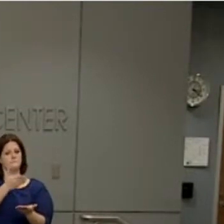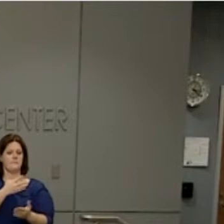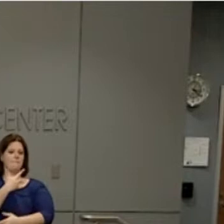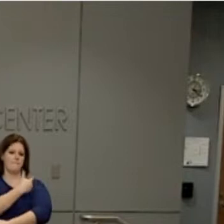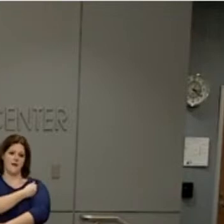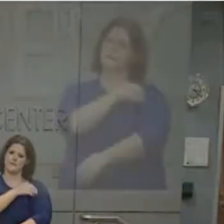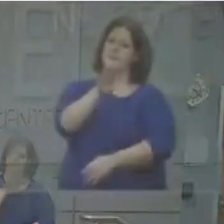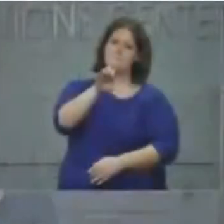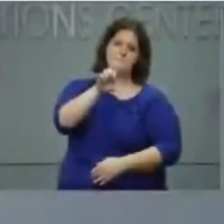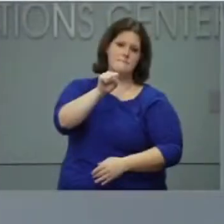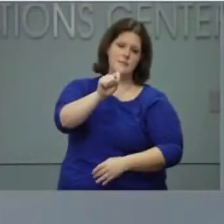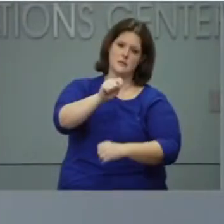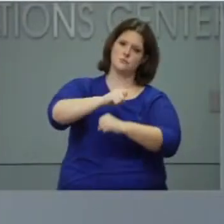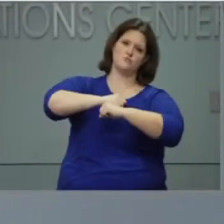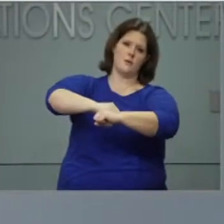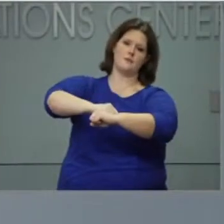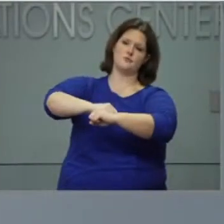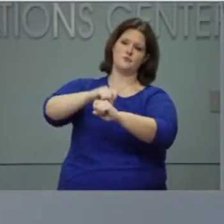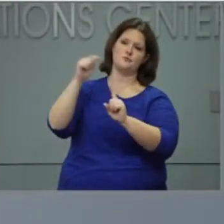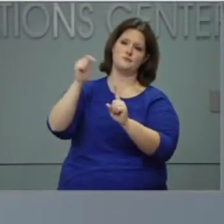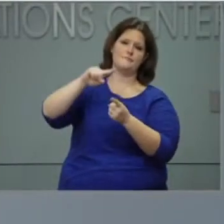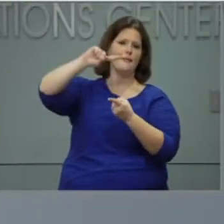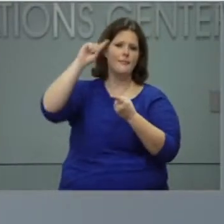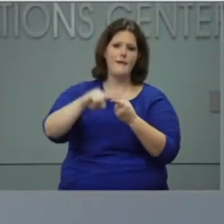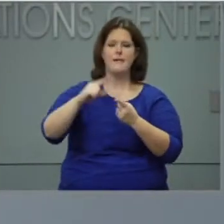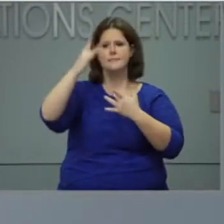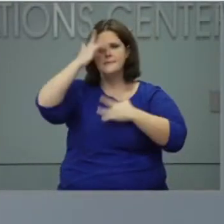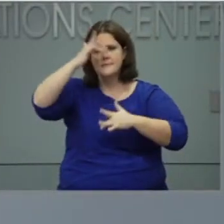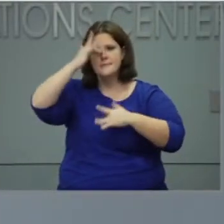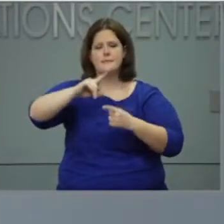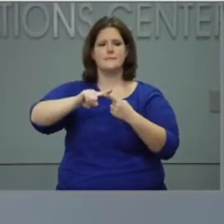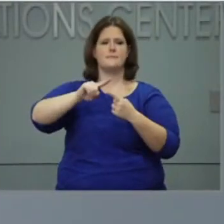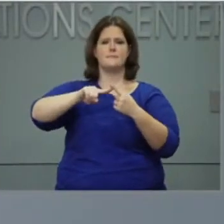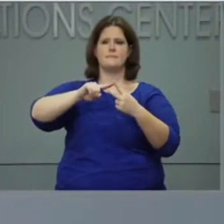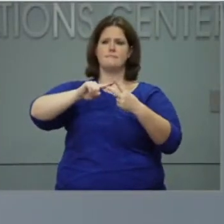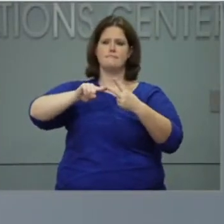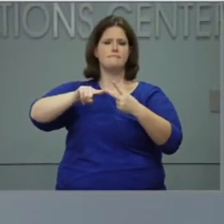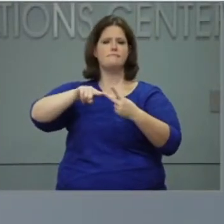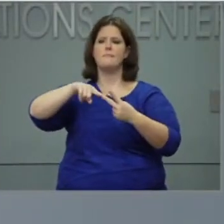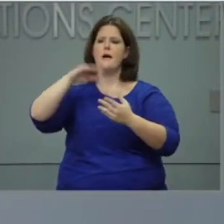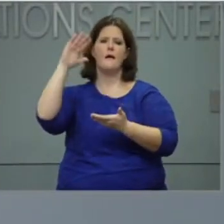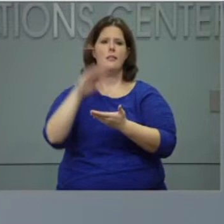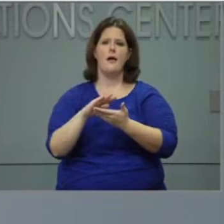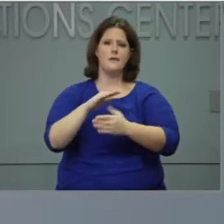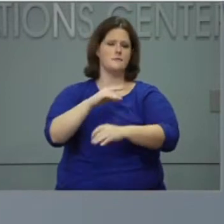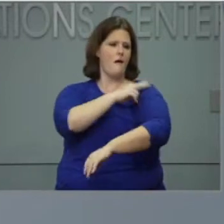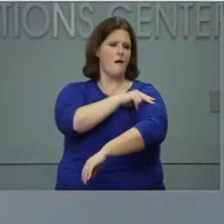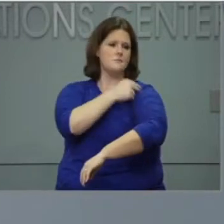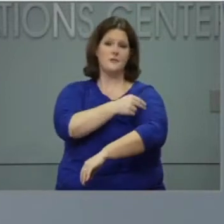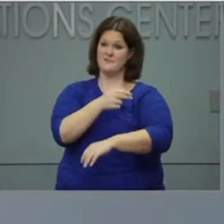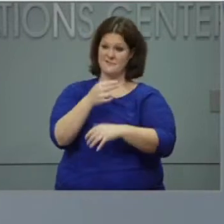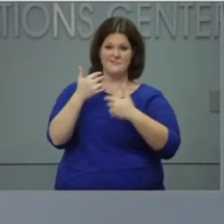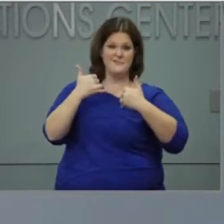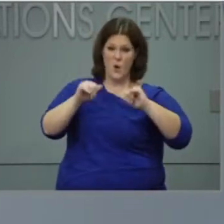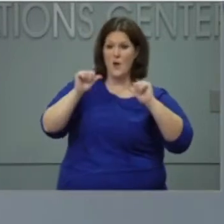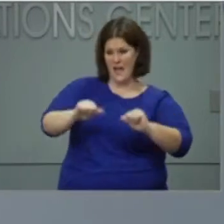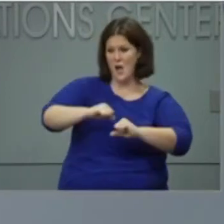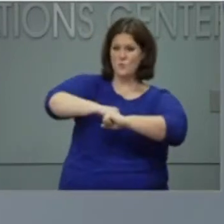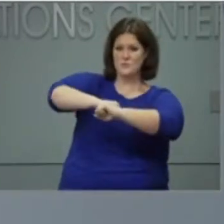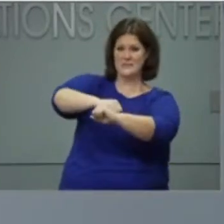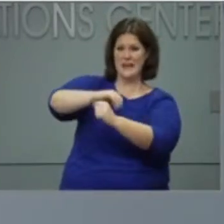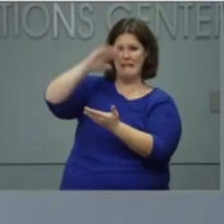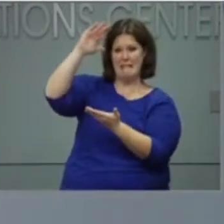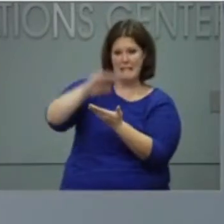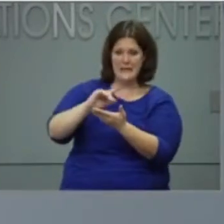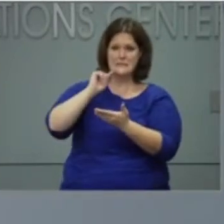reducing the risk of severe disease, hospitalization, and death, even against the widely circulating Delta variant. Nearly all the